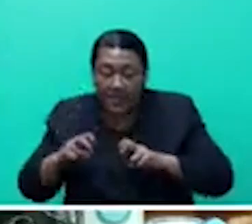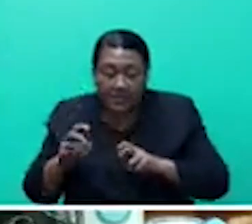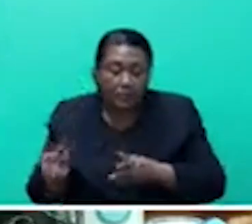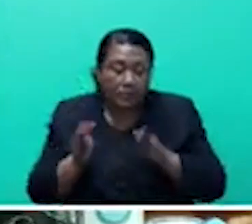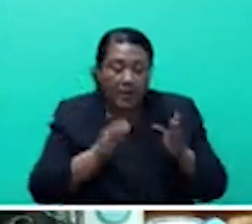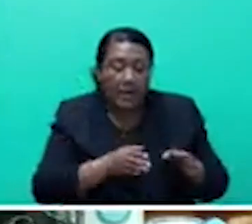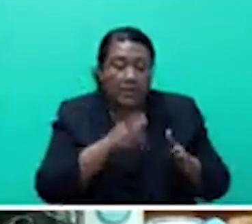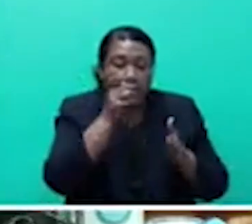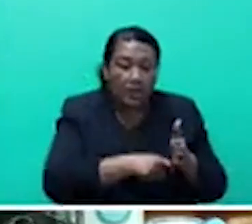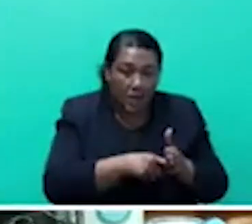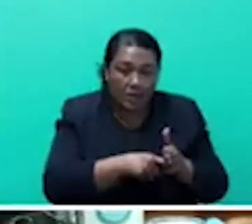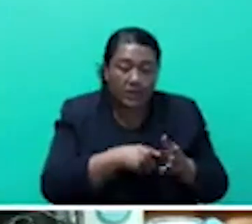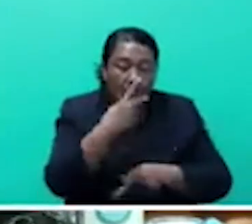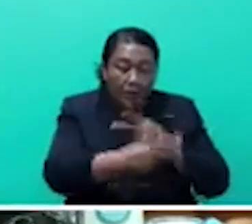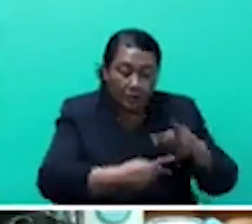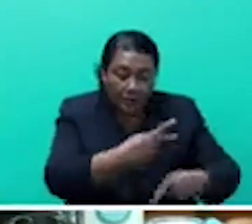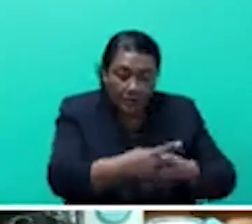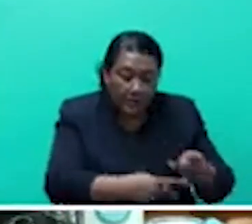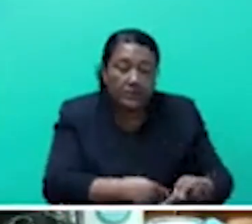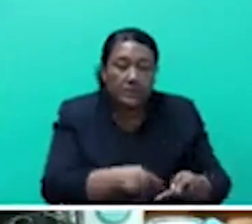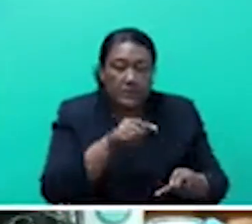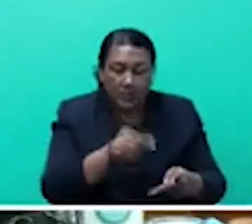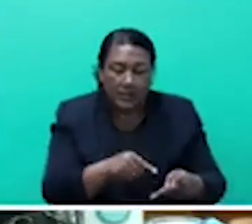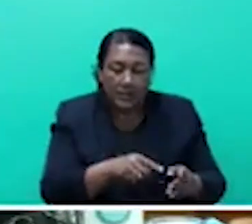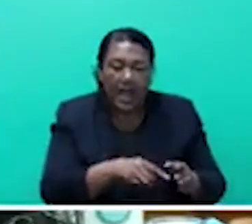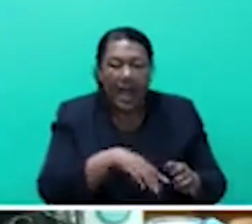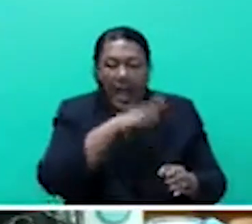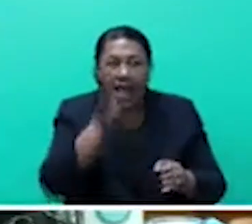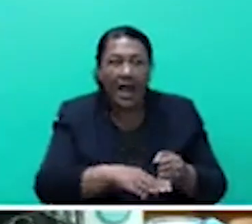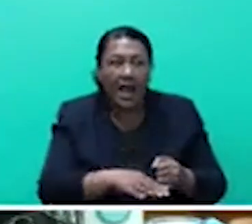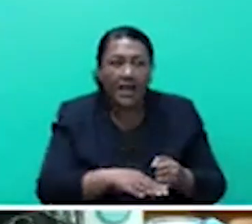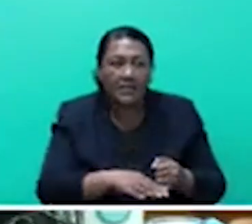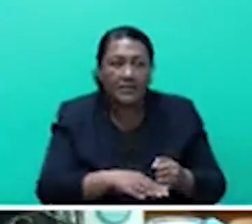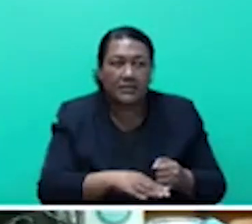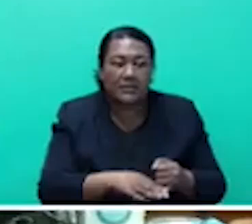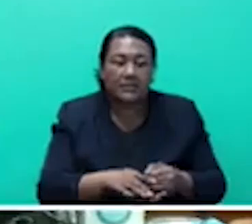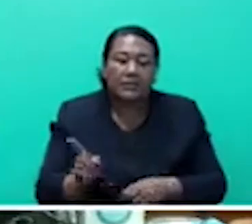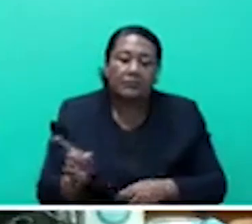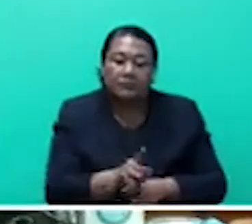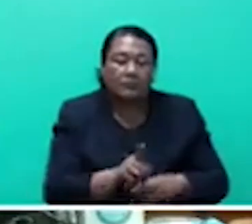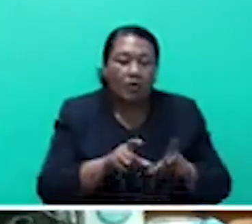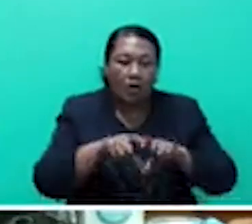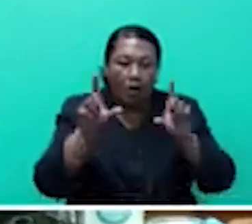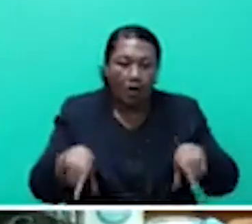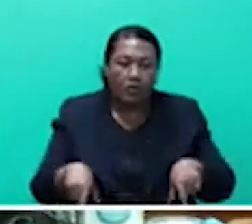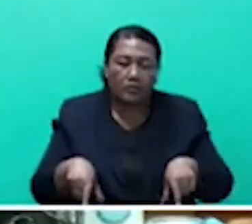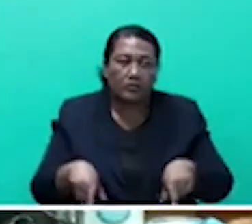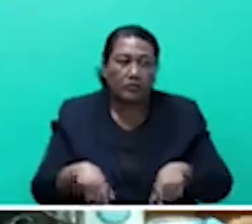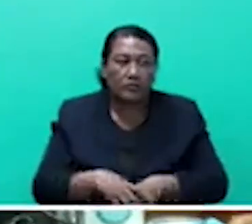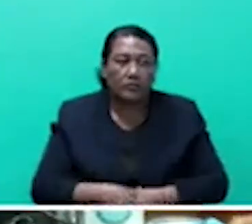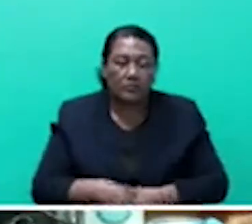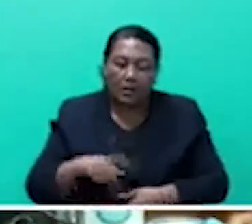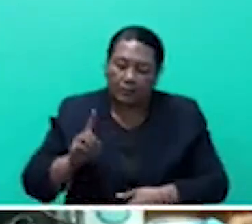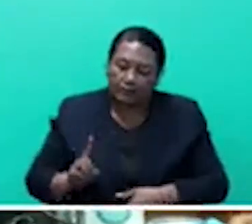right throughout the cases and mentions and up until when it's decided to go on trial. And then ultimately we get